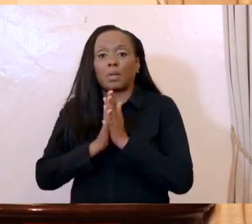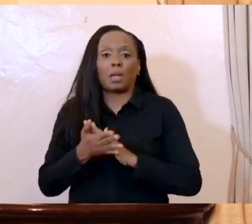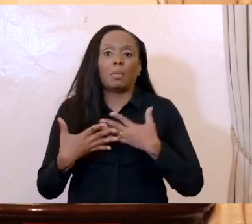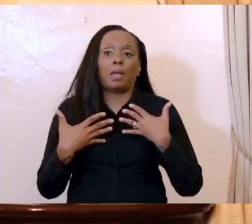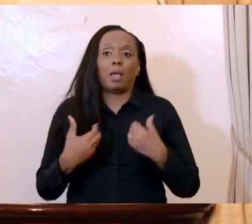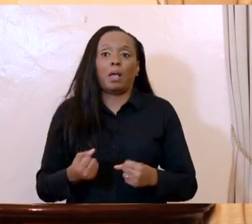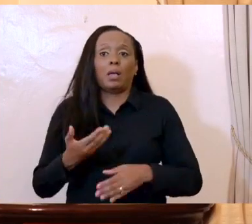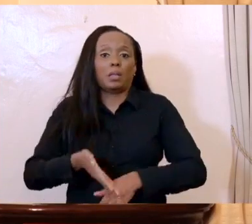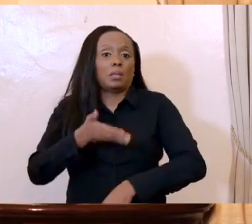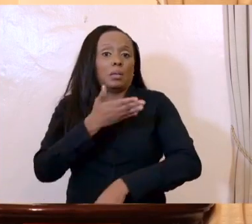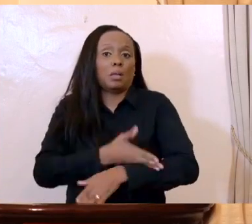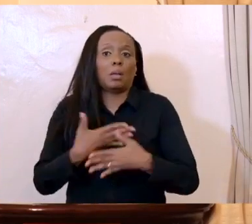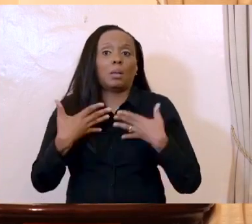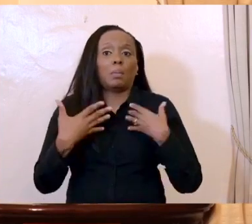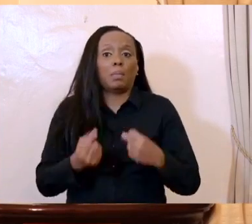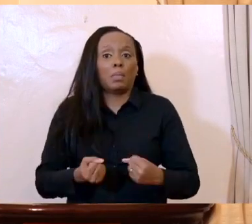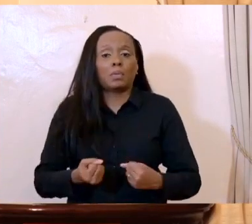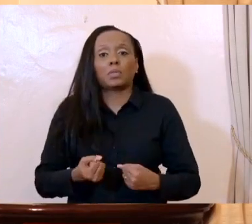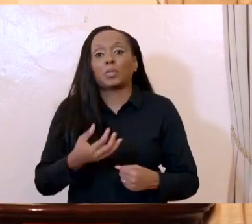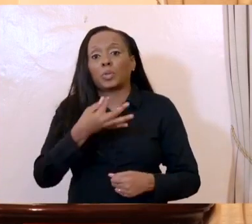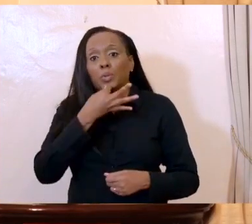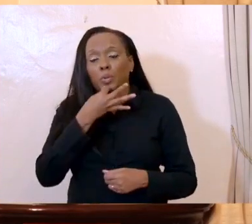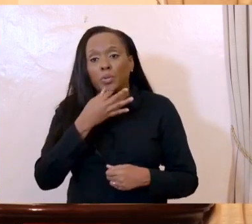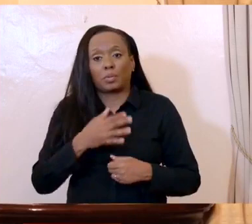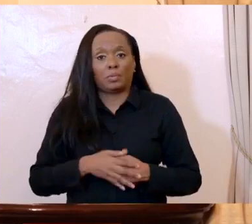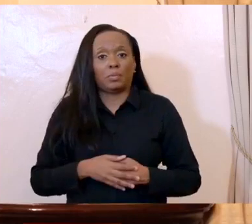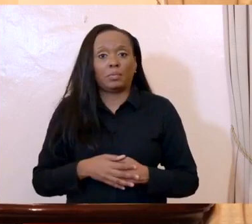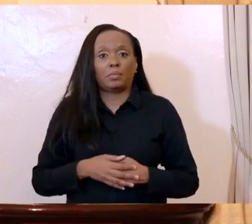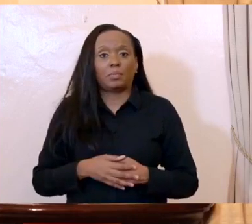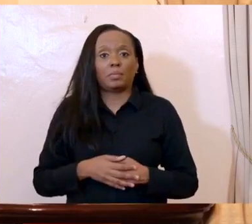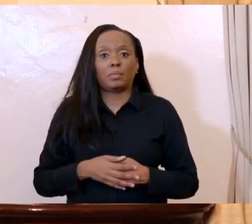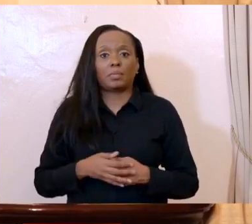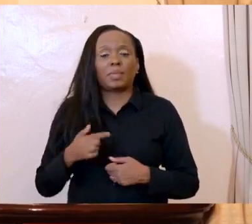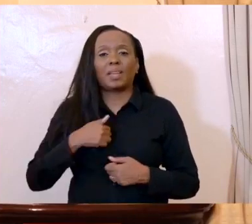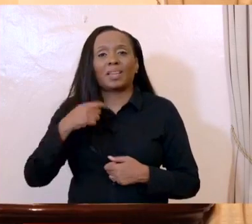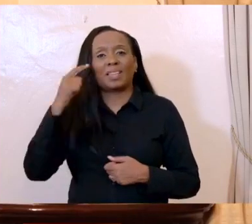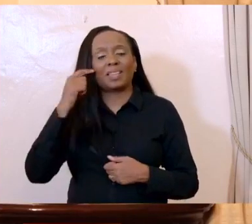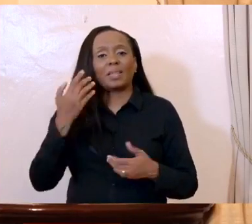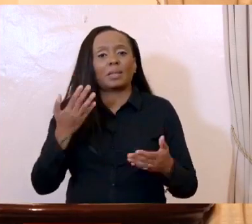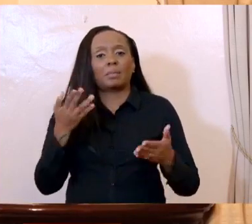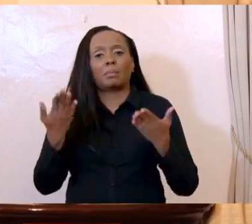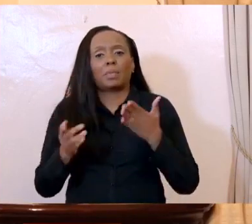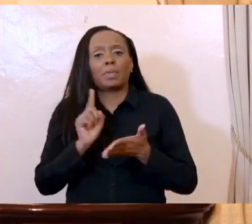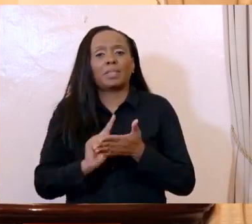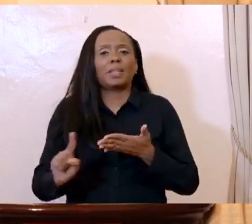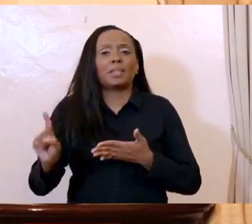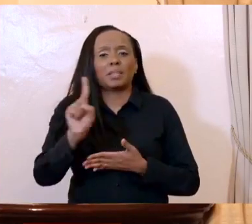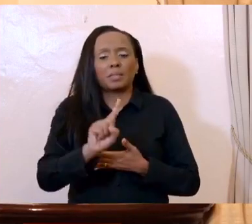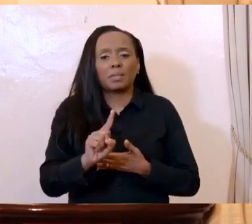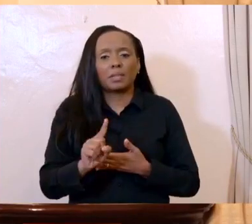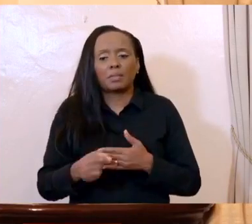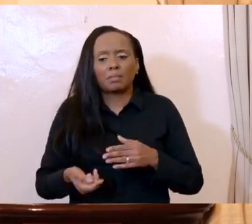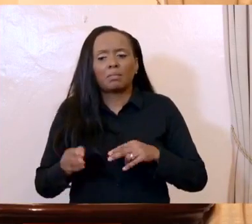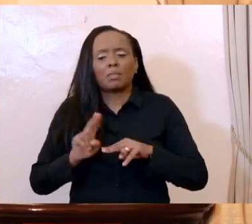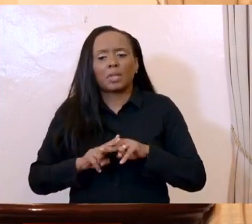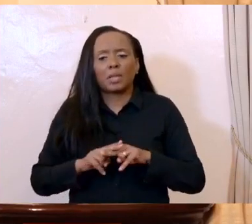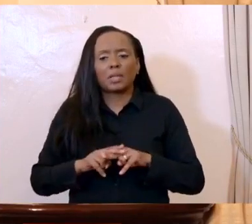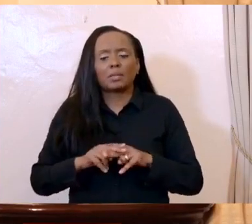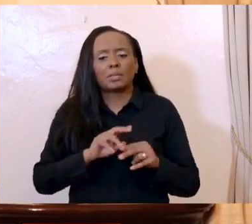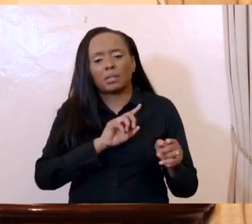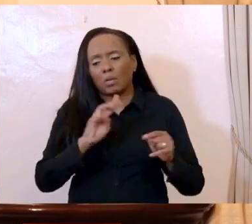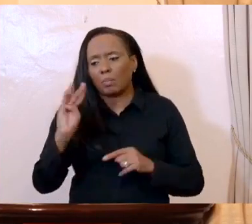have approaching a full complement back. I believe that come next week, the complement should increase. It's been steadily increasing as people recover.